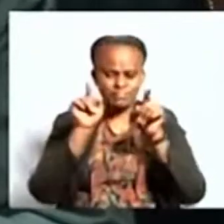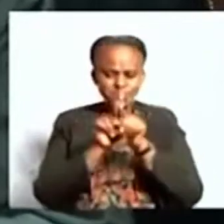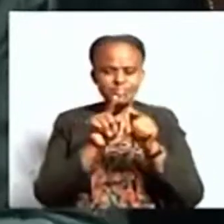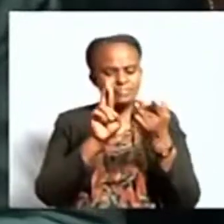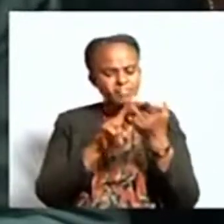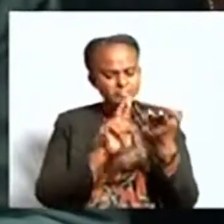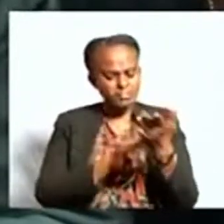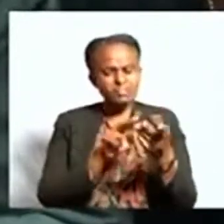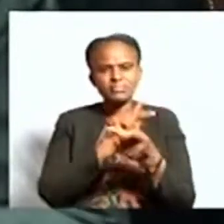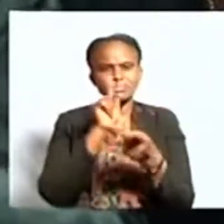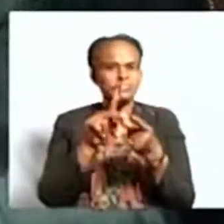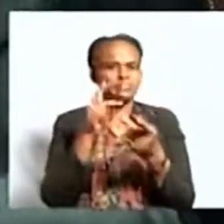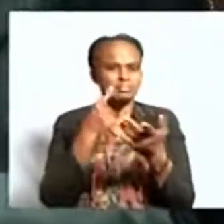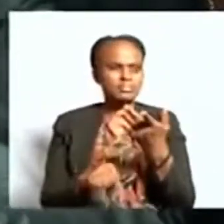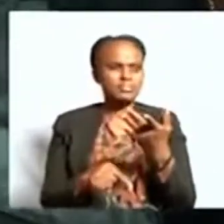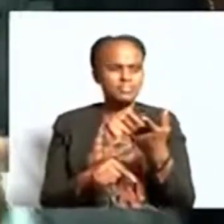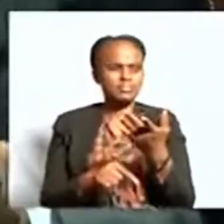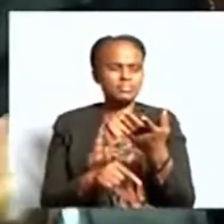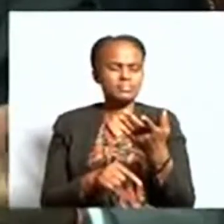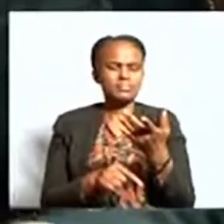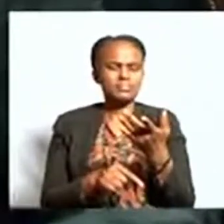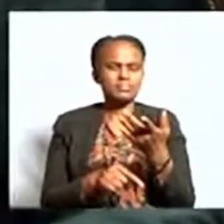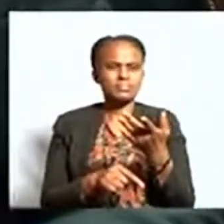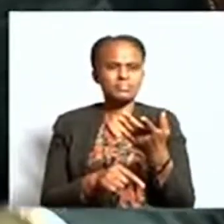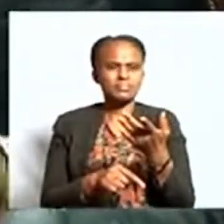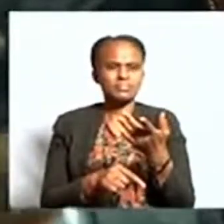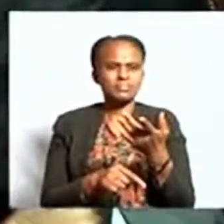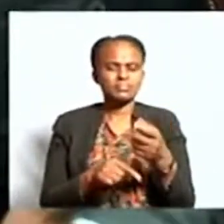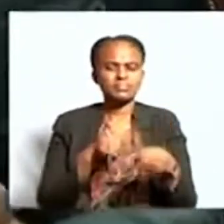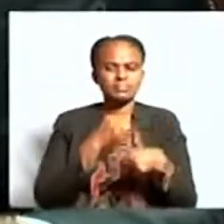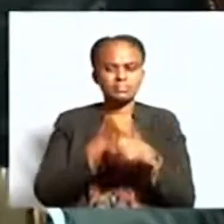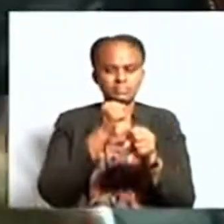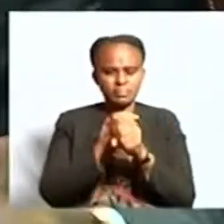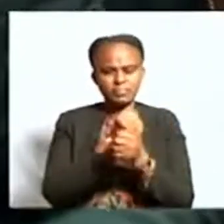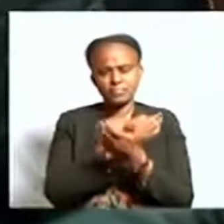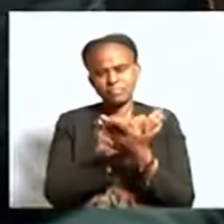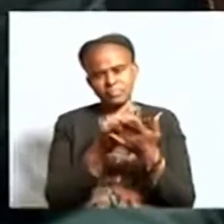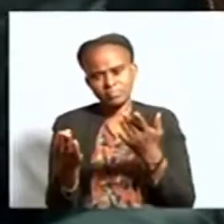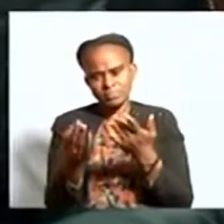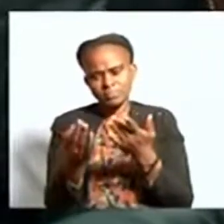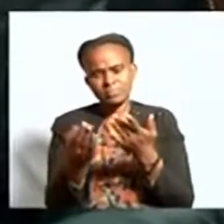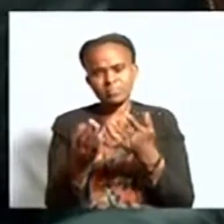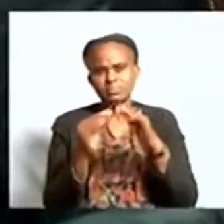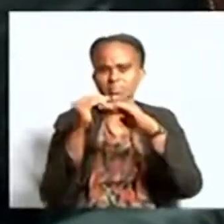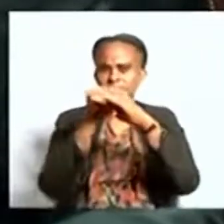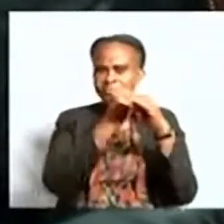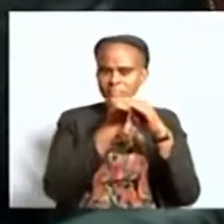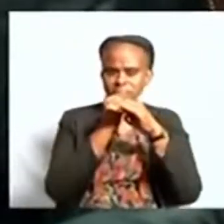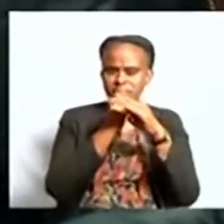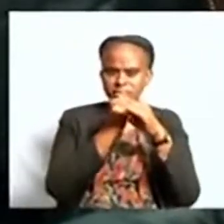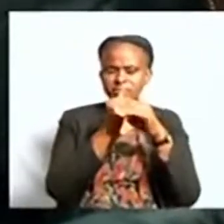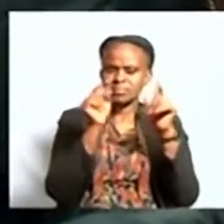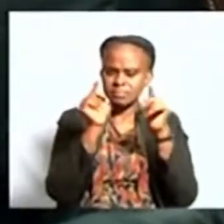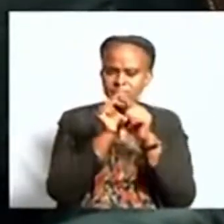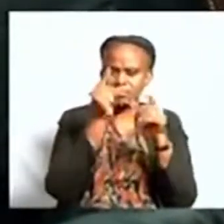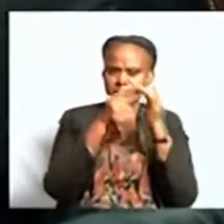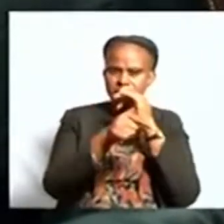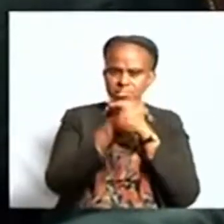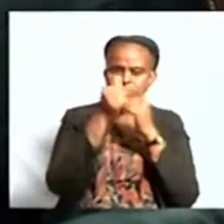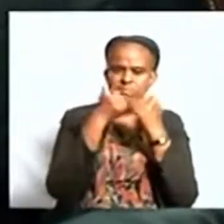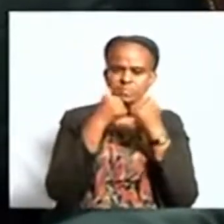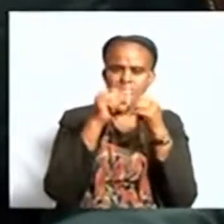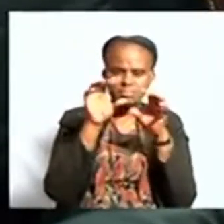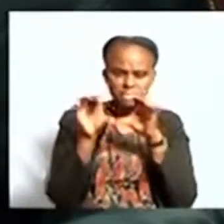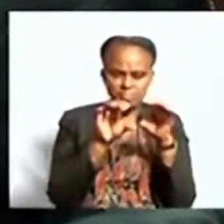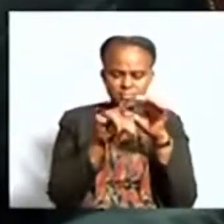report look like, or making it to fail to meet the minimum standards. So the claims that you are putting that you did